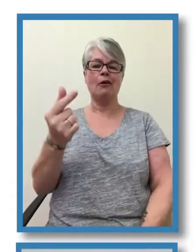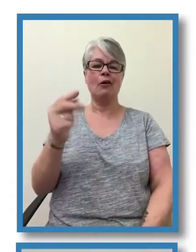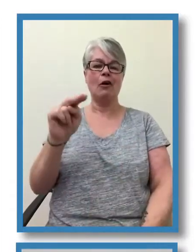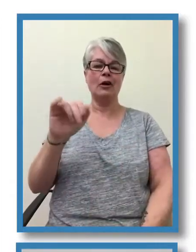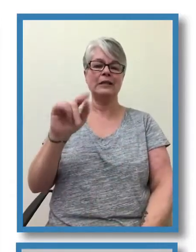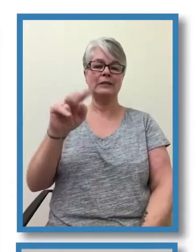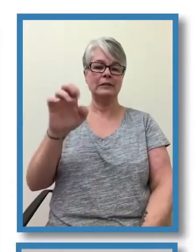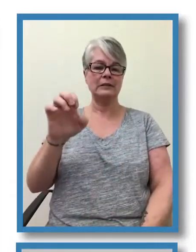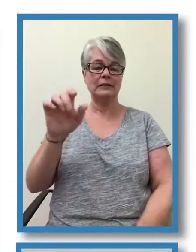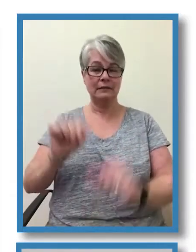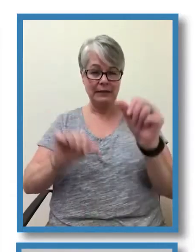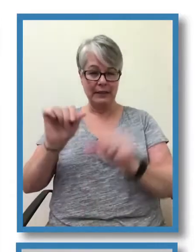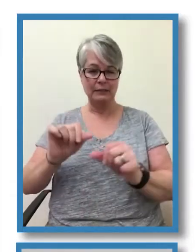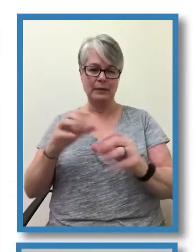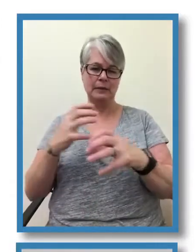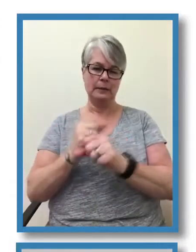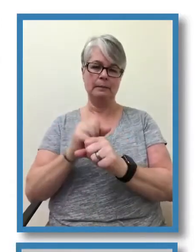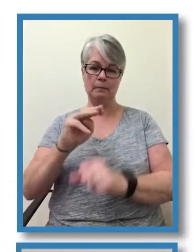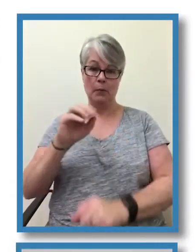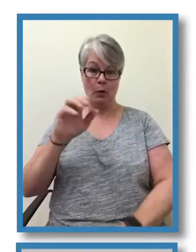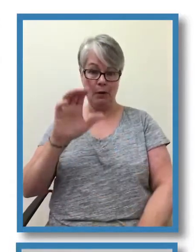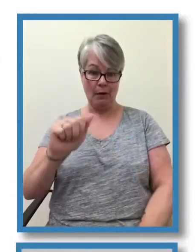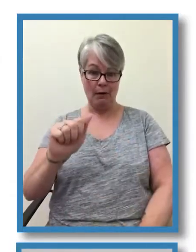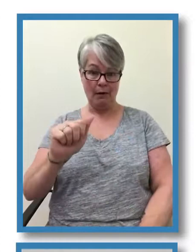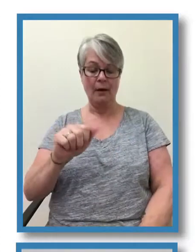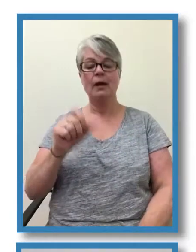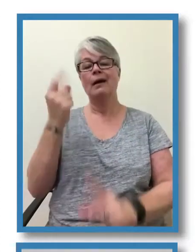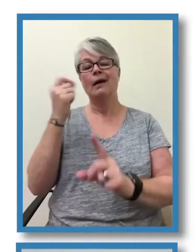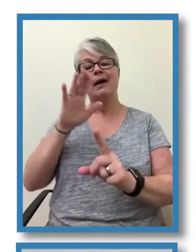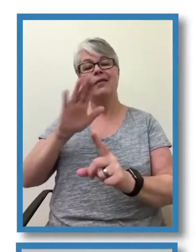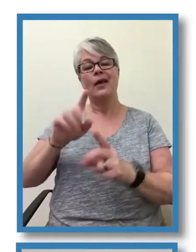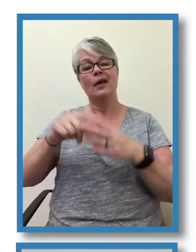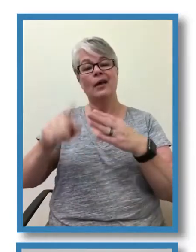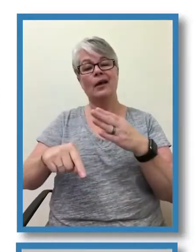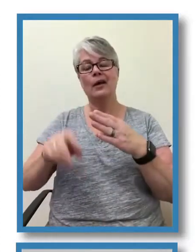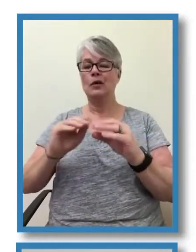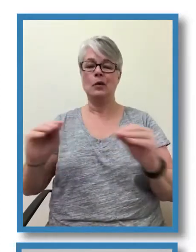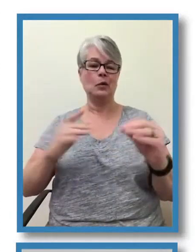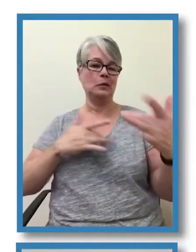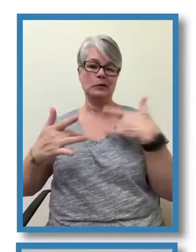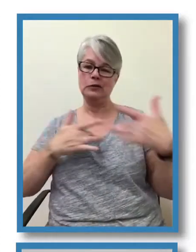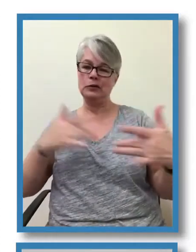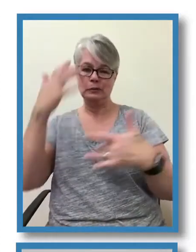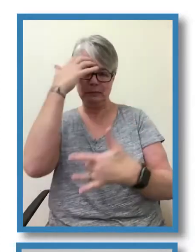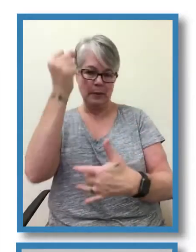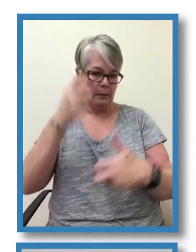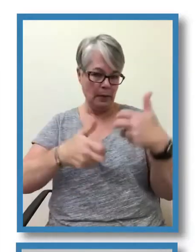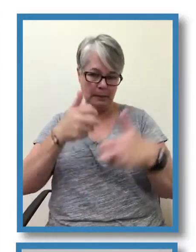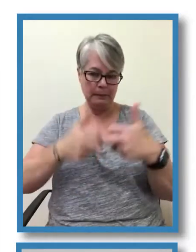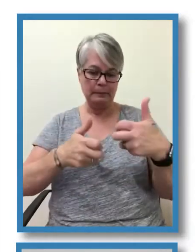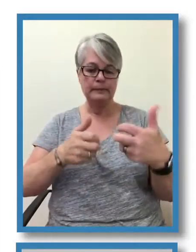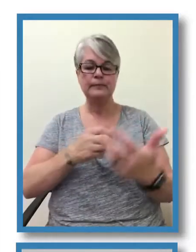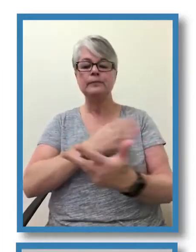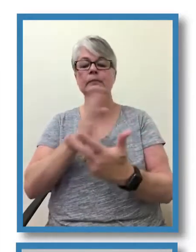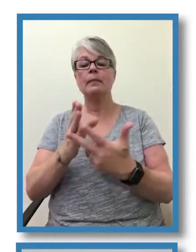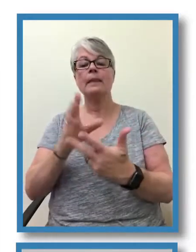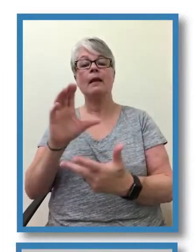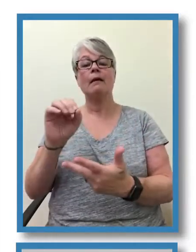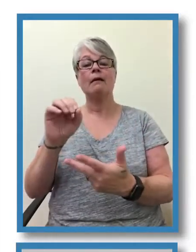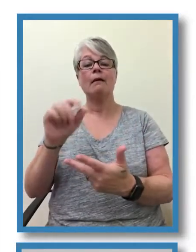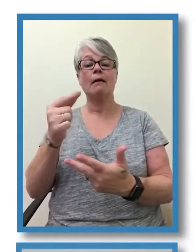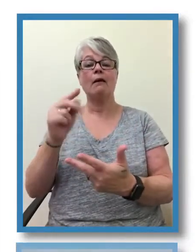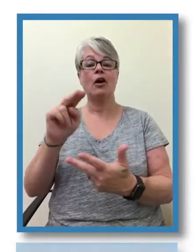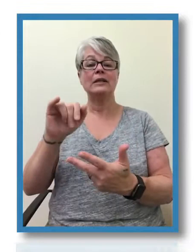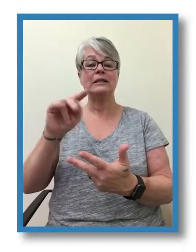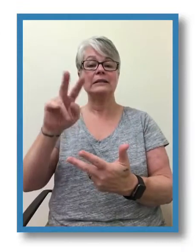who have noticed a change. They say, my memory has changed over the last 3